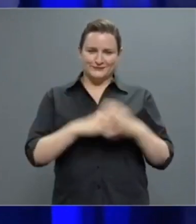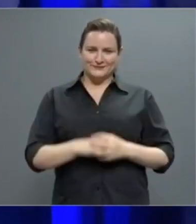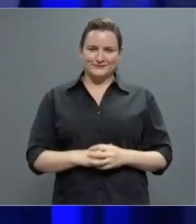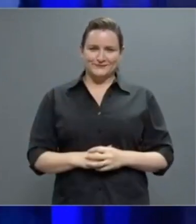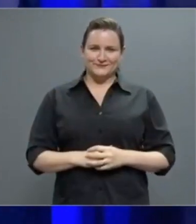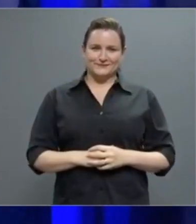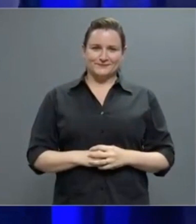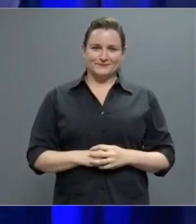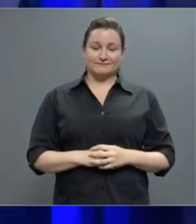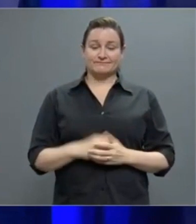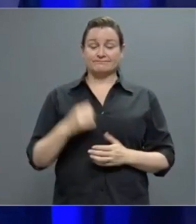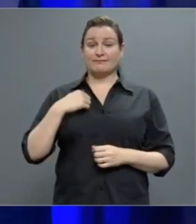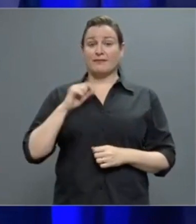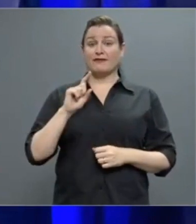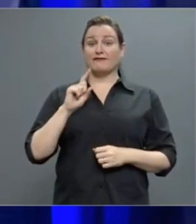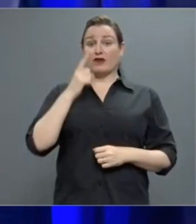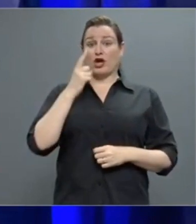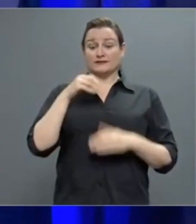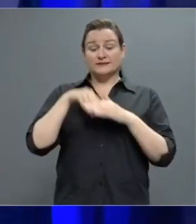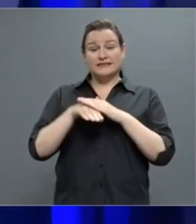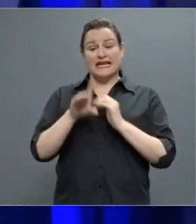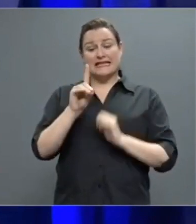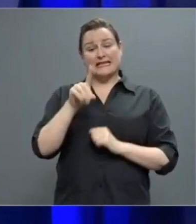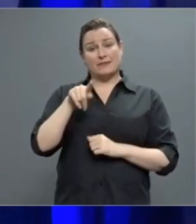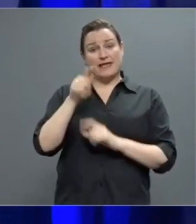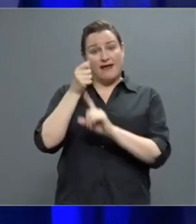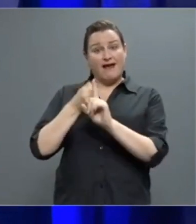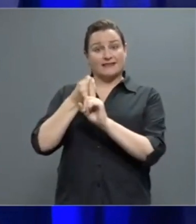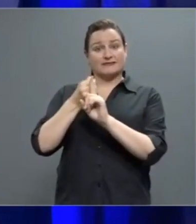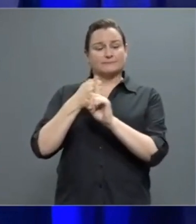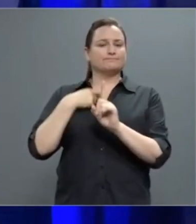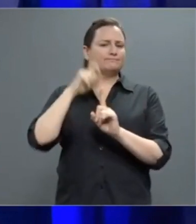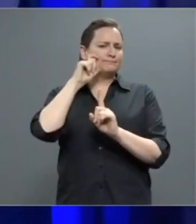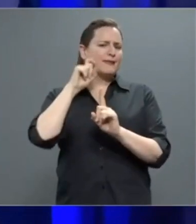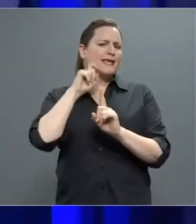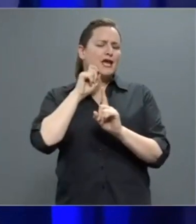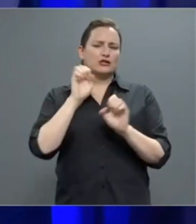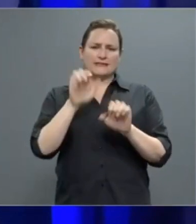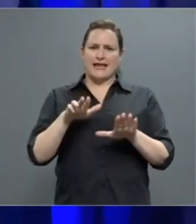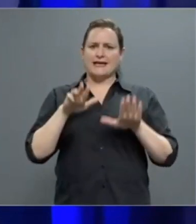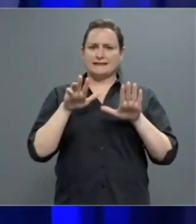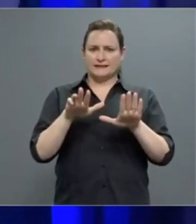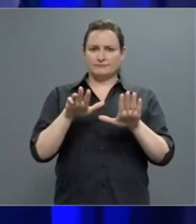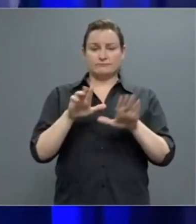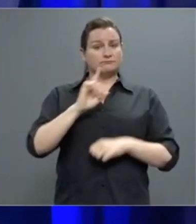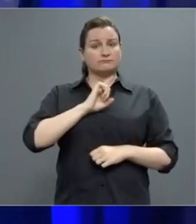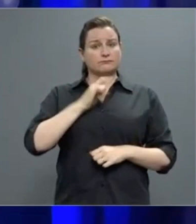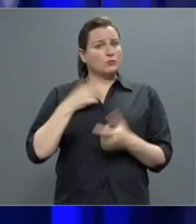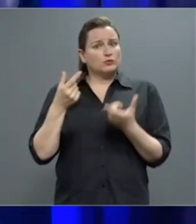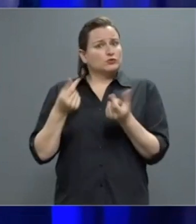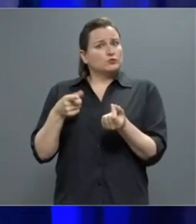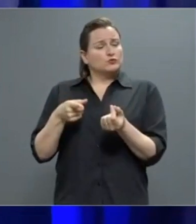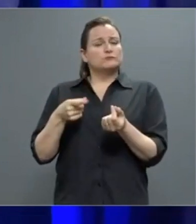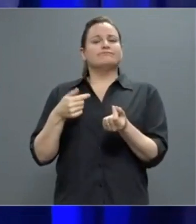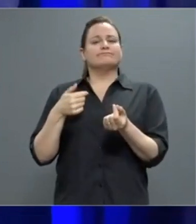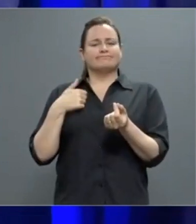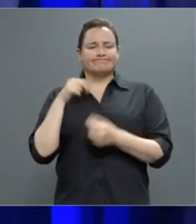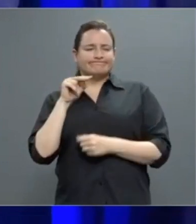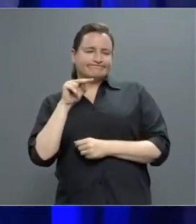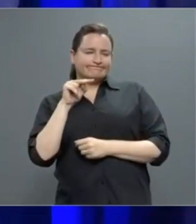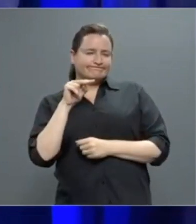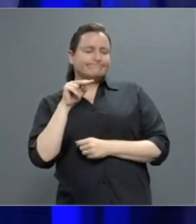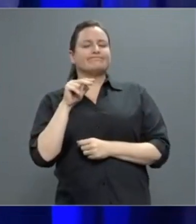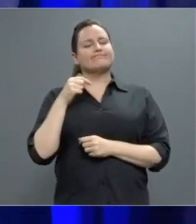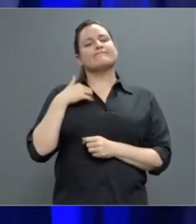When I first became a DP activist at the age of around 19, I did so because I knew it was a party with a